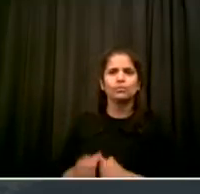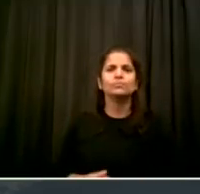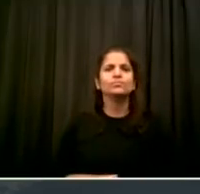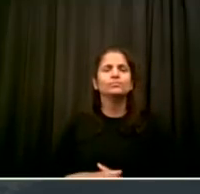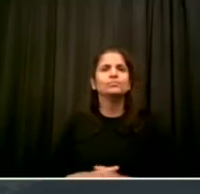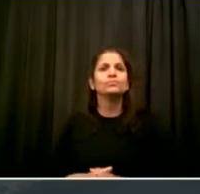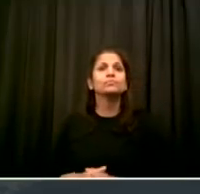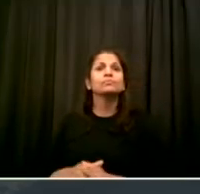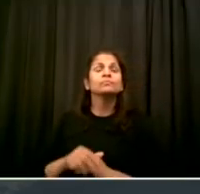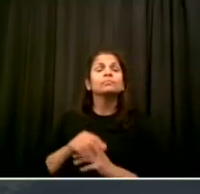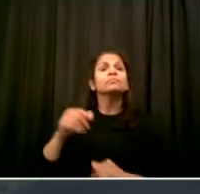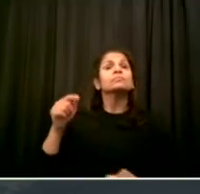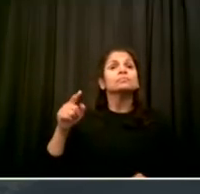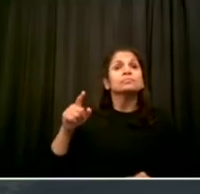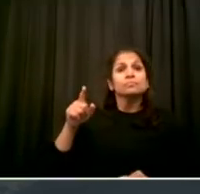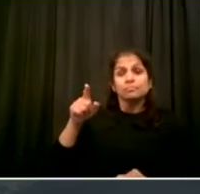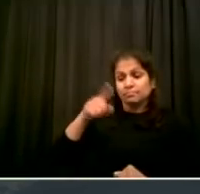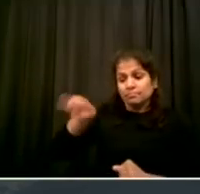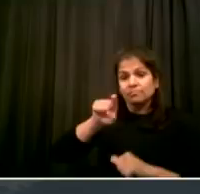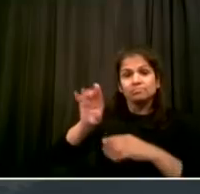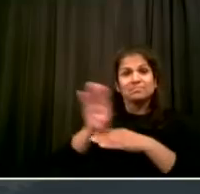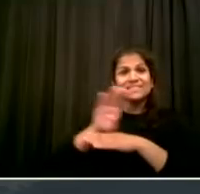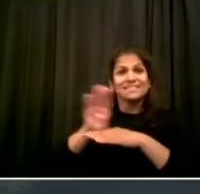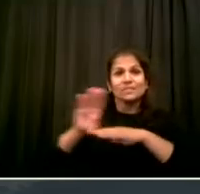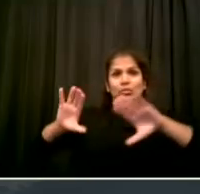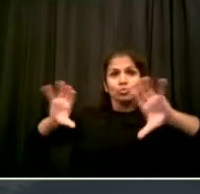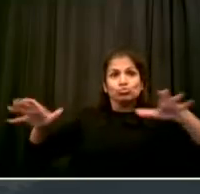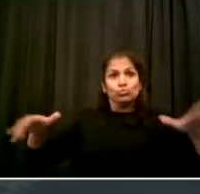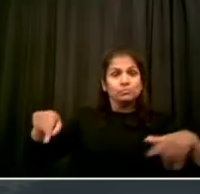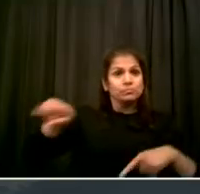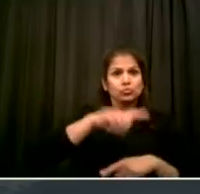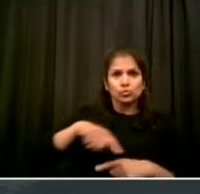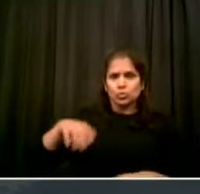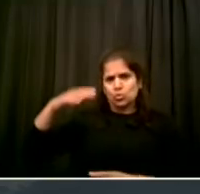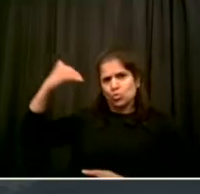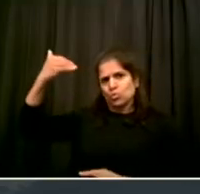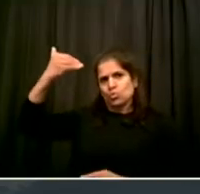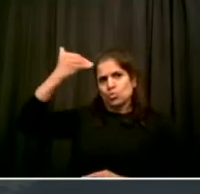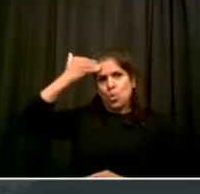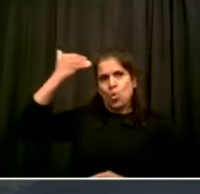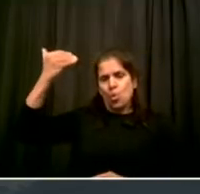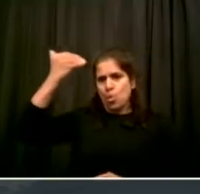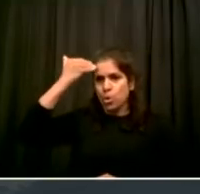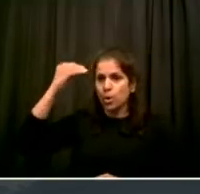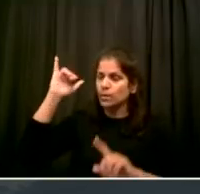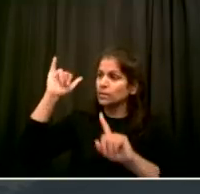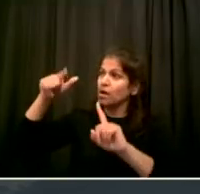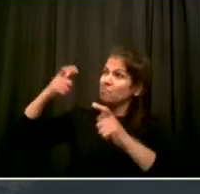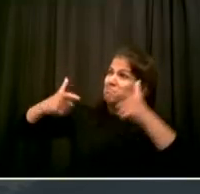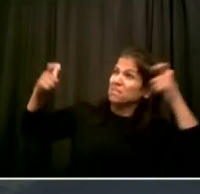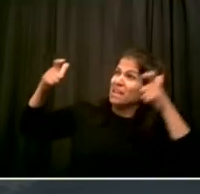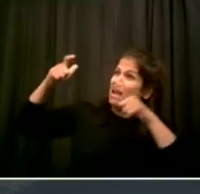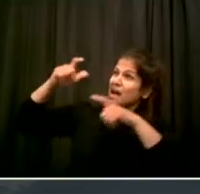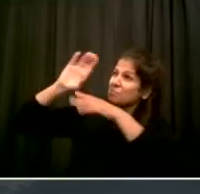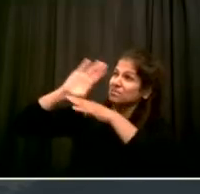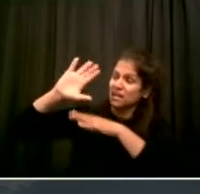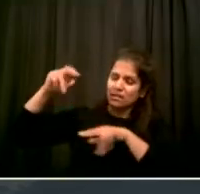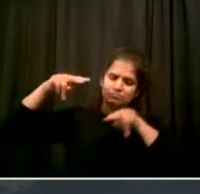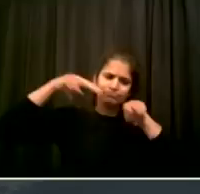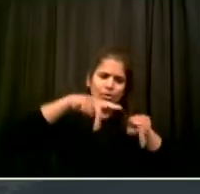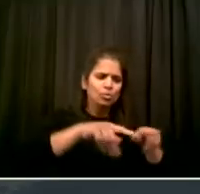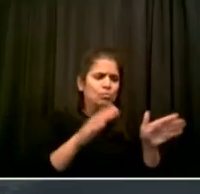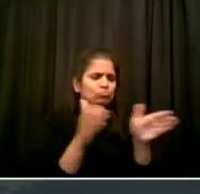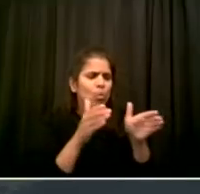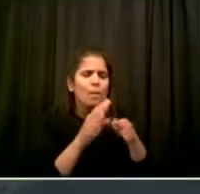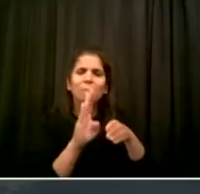who, they were perfectly ready to tell me if they had a different point of view, but I asked them just open field, what do you think? And what I kept hearing